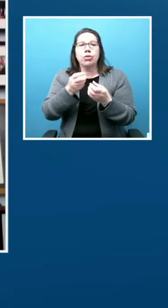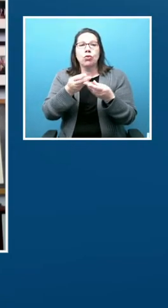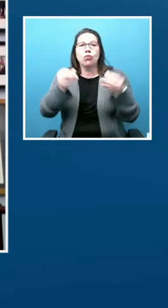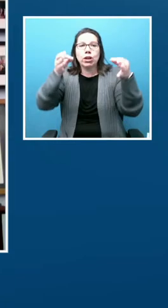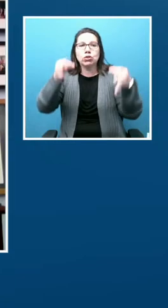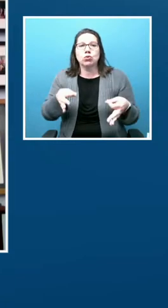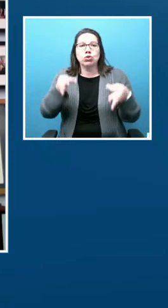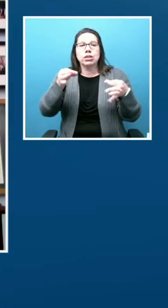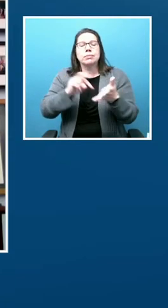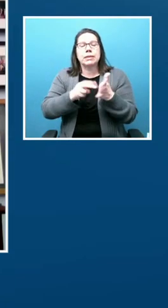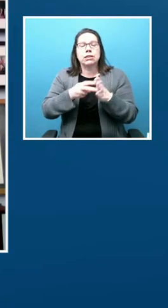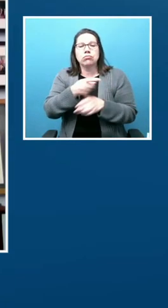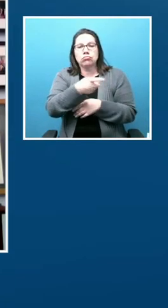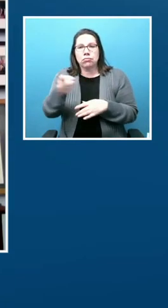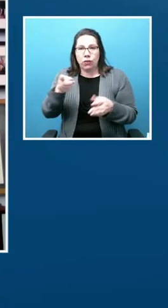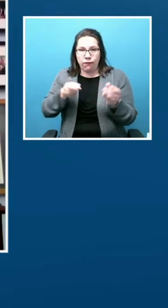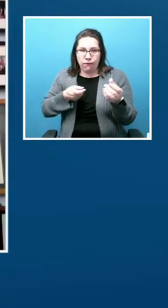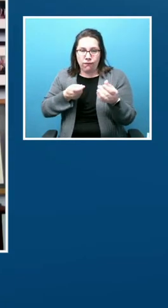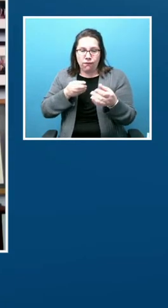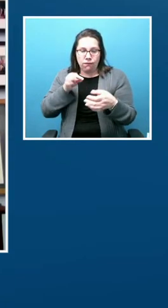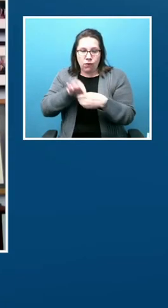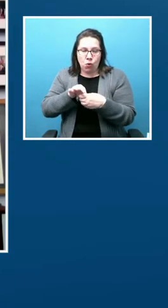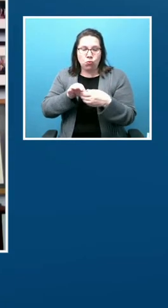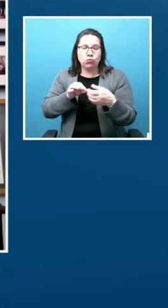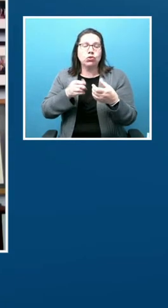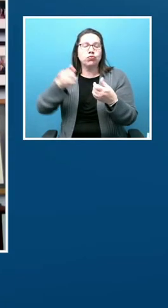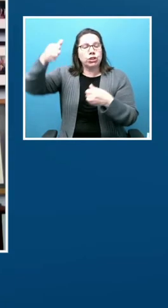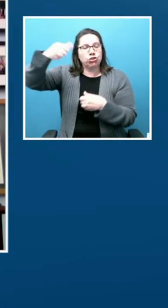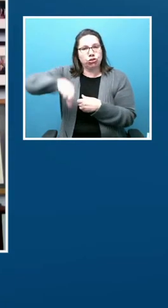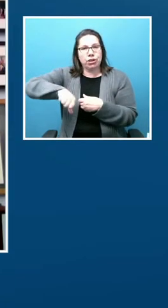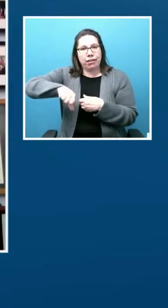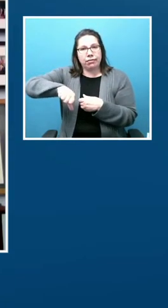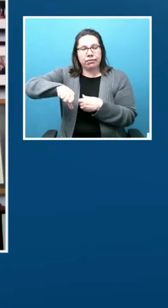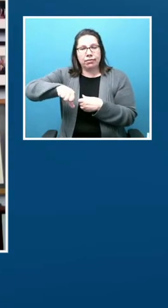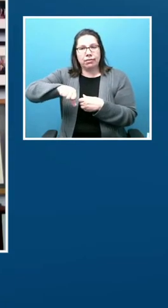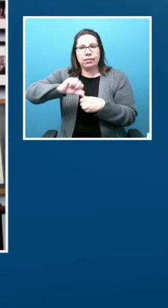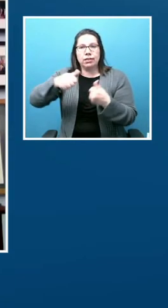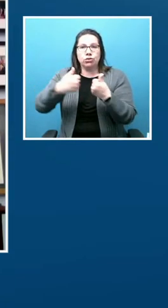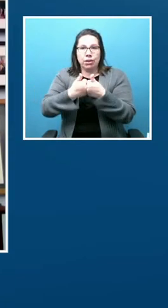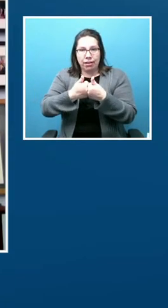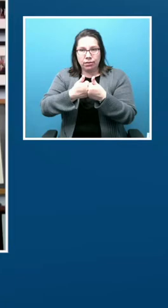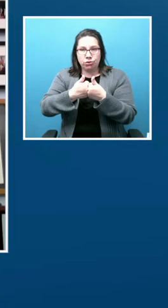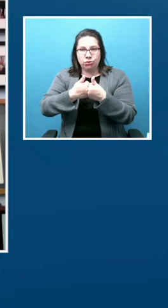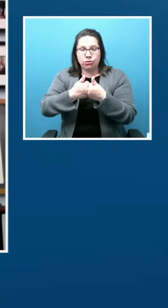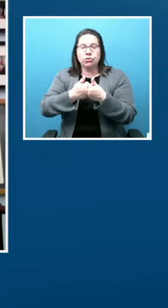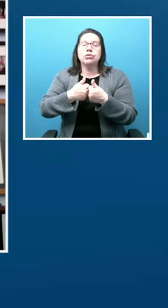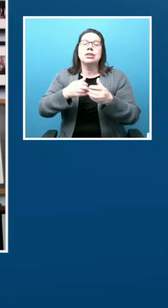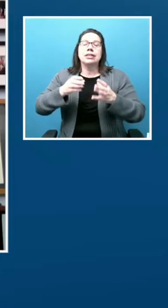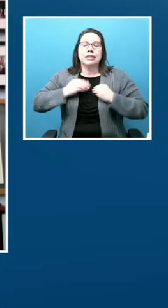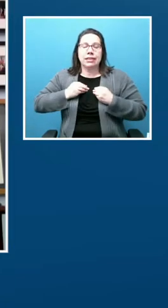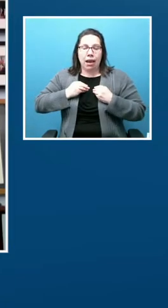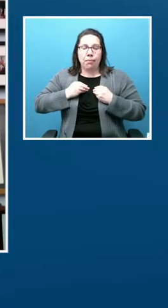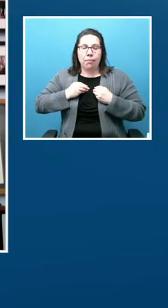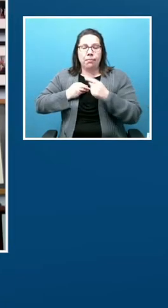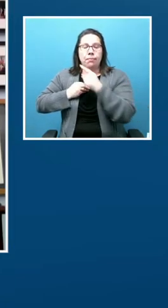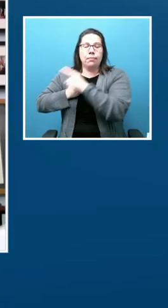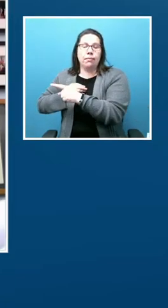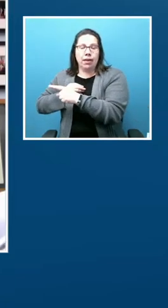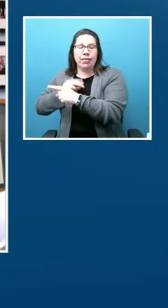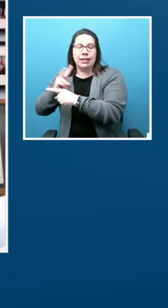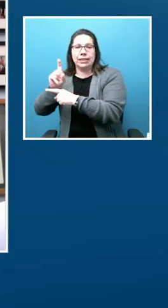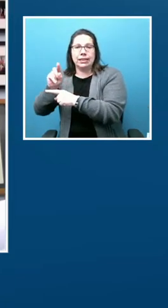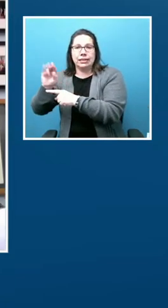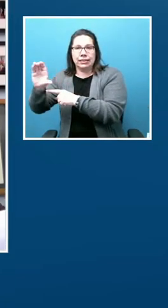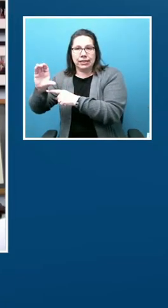to reject the challenge and accept the credentials of the DNC members from West Virginia. A